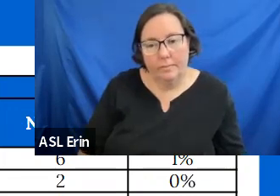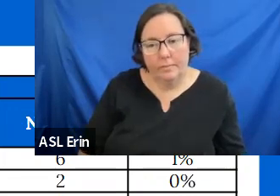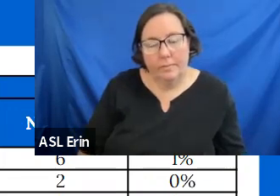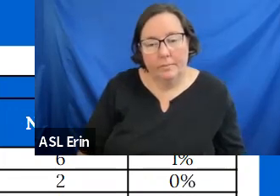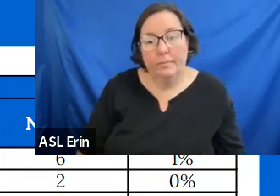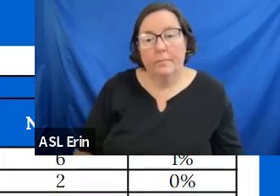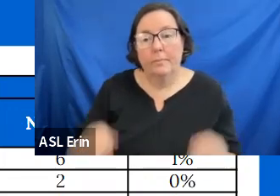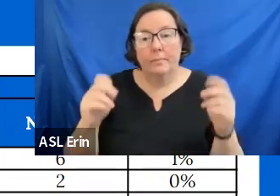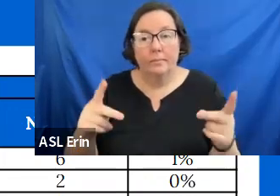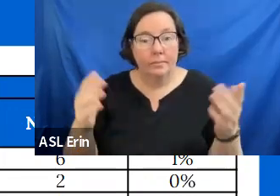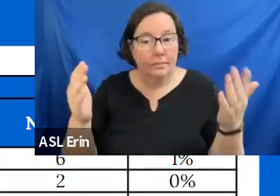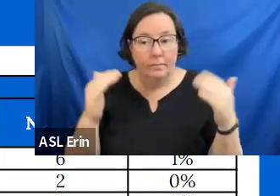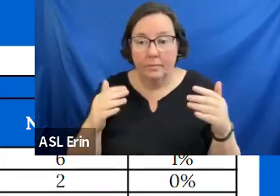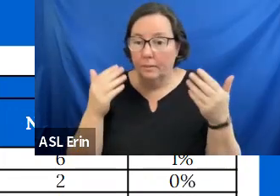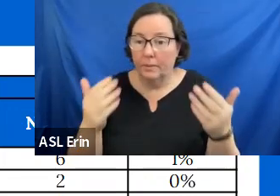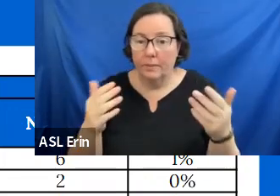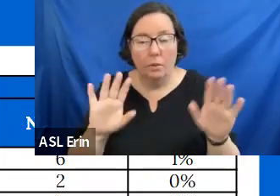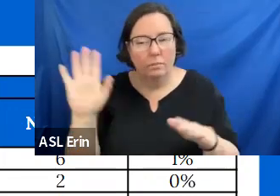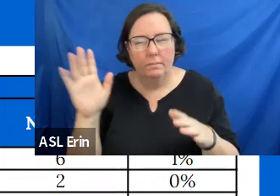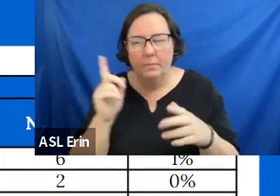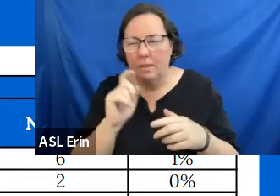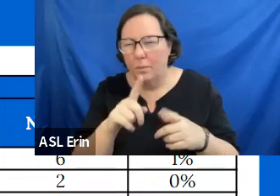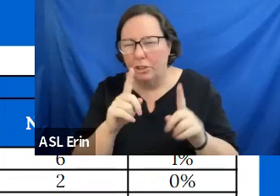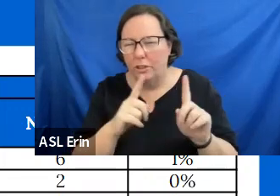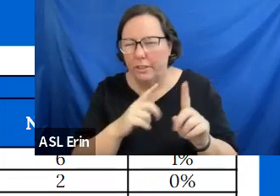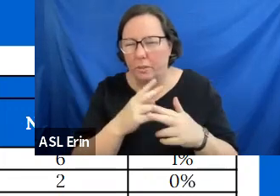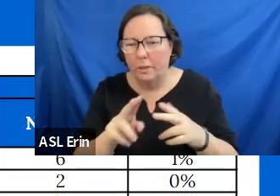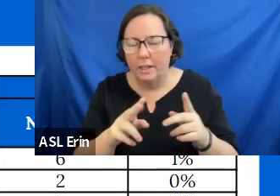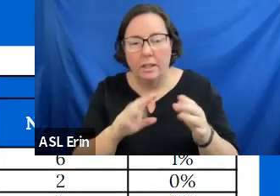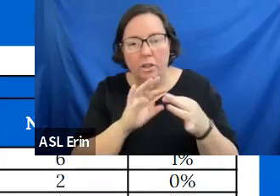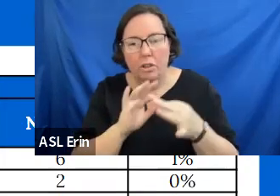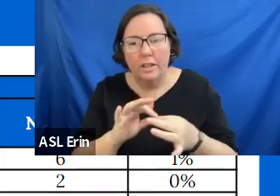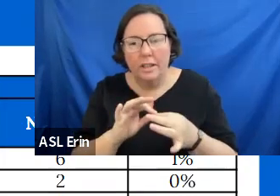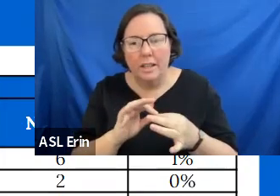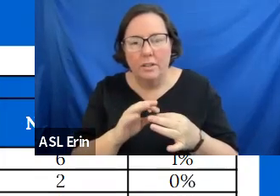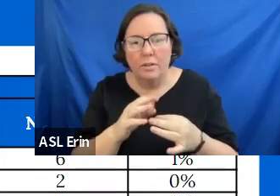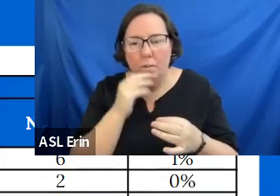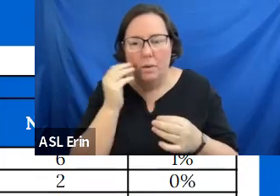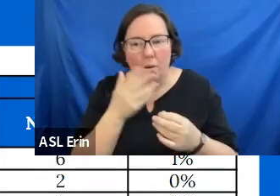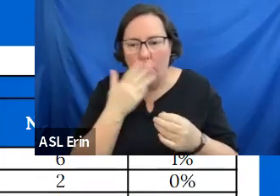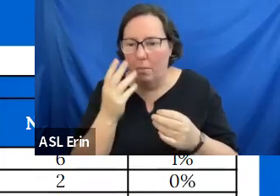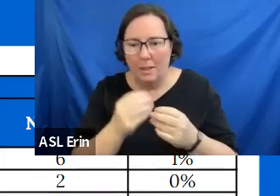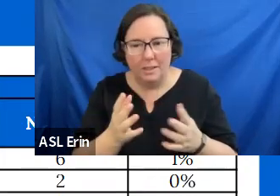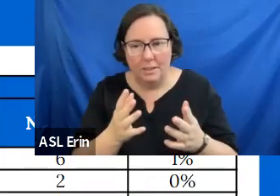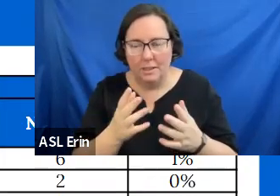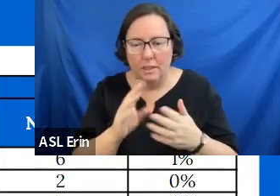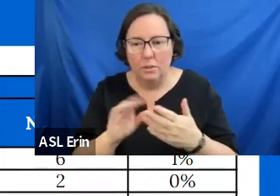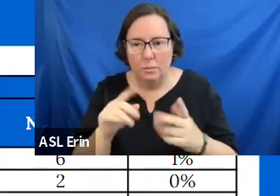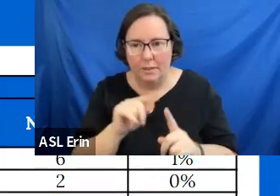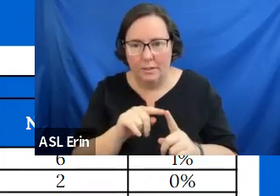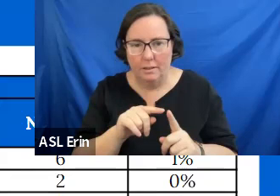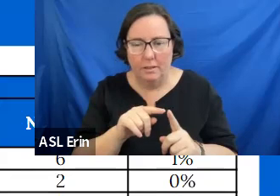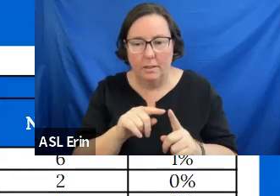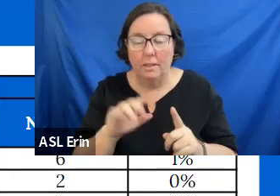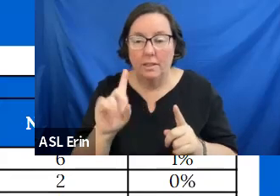All right, we're going to move on to the next. Quick question, Ms. Roberts. So with respect to our homeless students, students